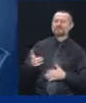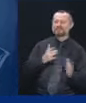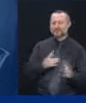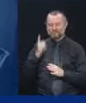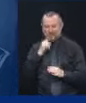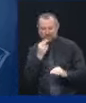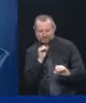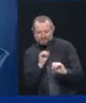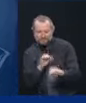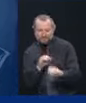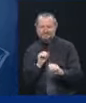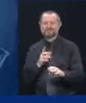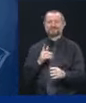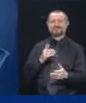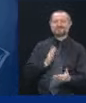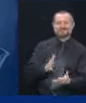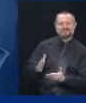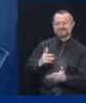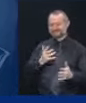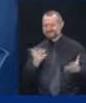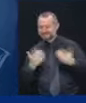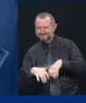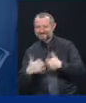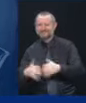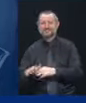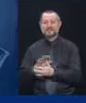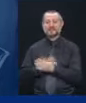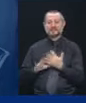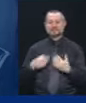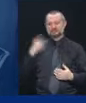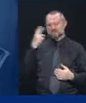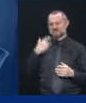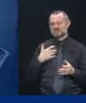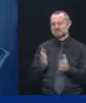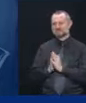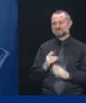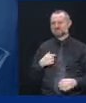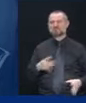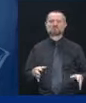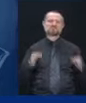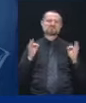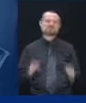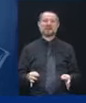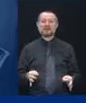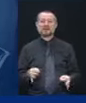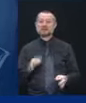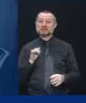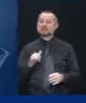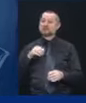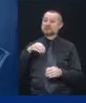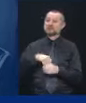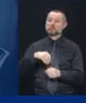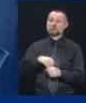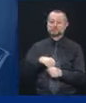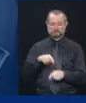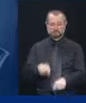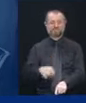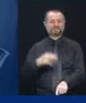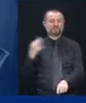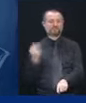restaurants, and that's a reasonable request. So we'll start indoor dining on Friday at